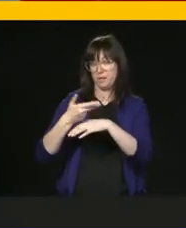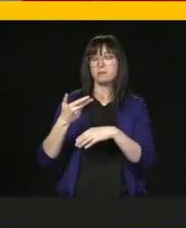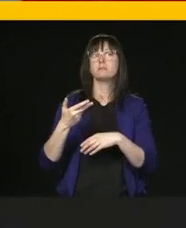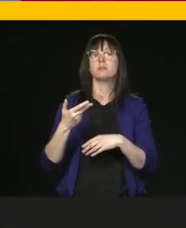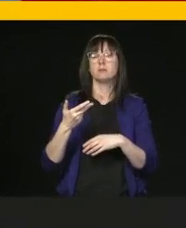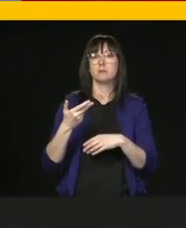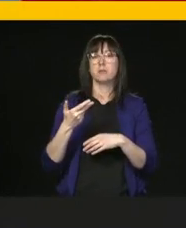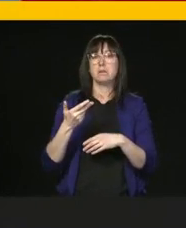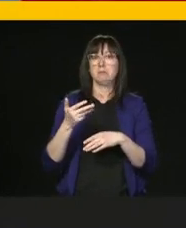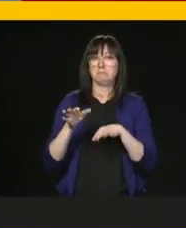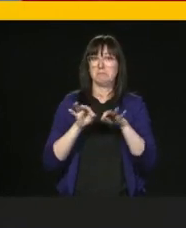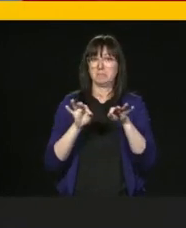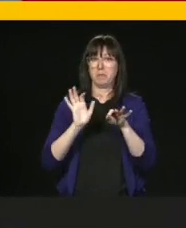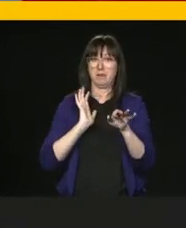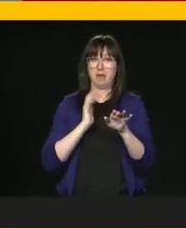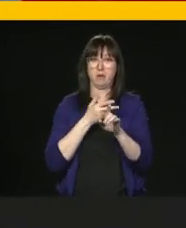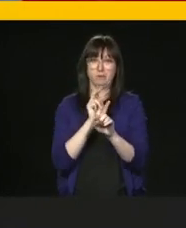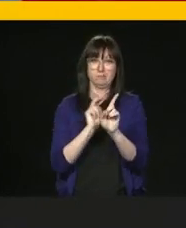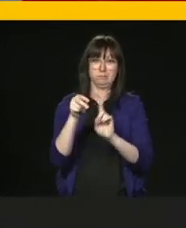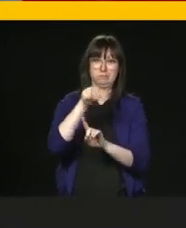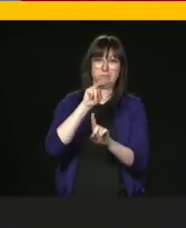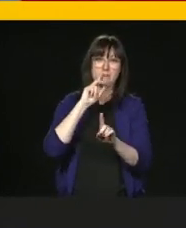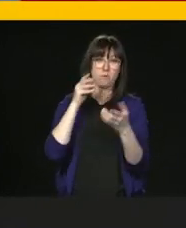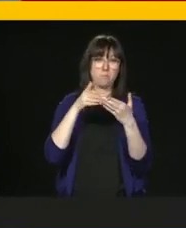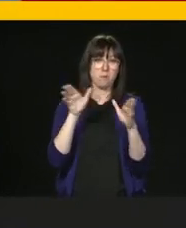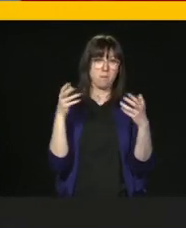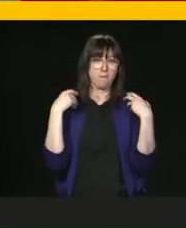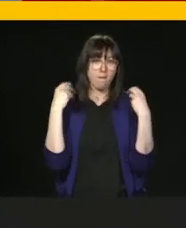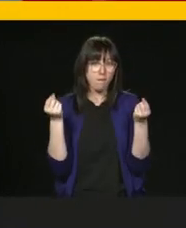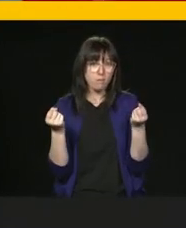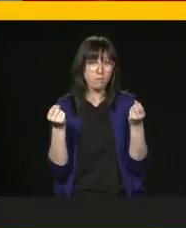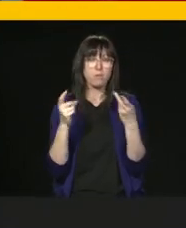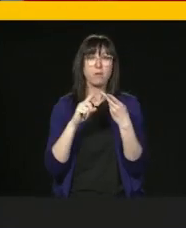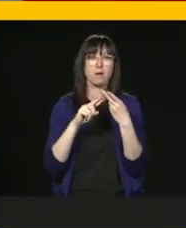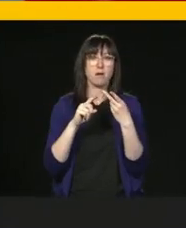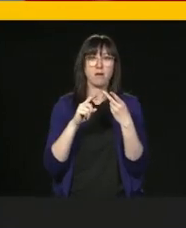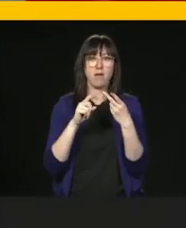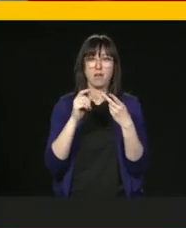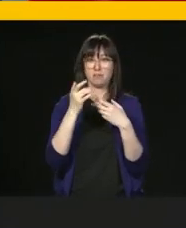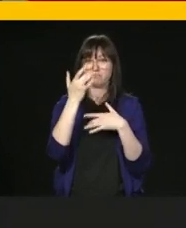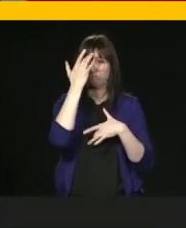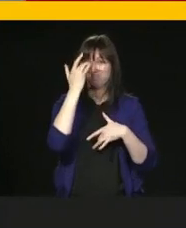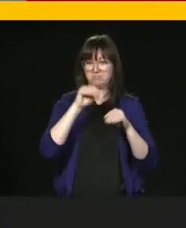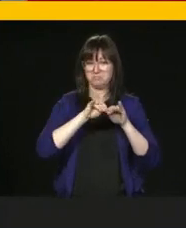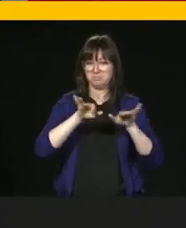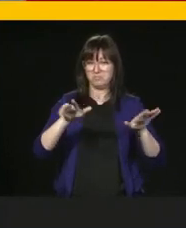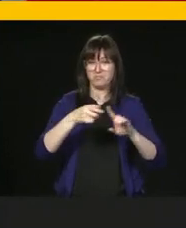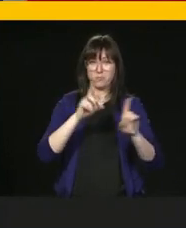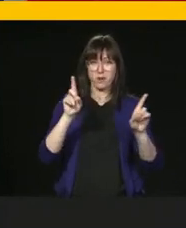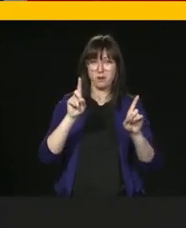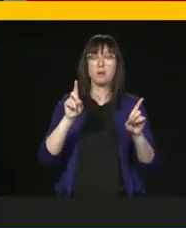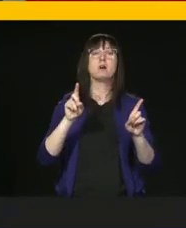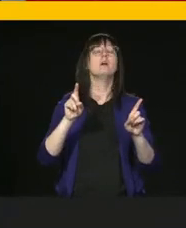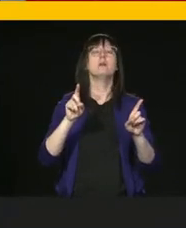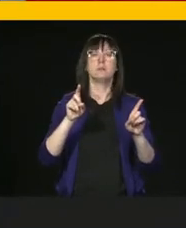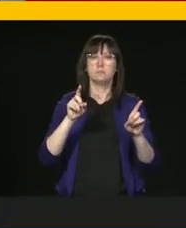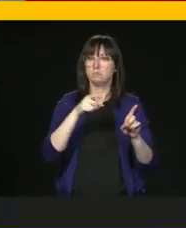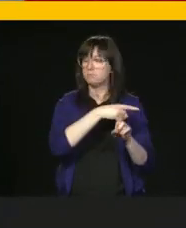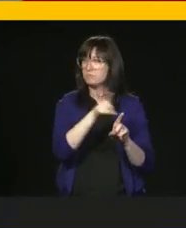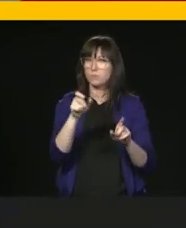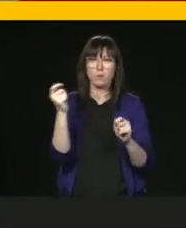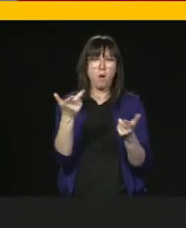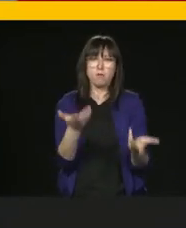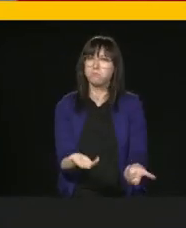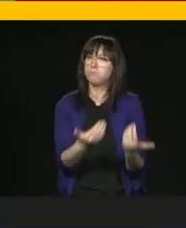public health and epidemiology. We all have to act. That is the mot d'ordre. We mobilized